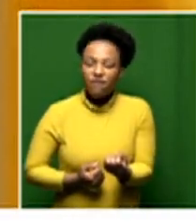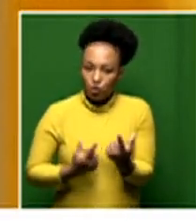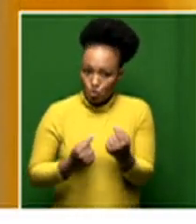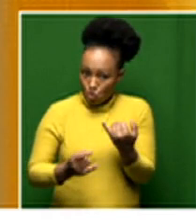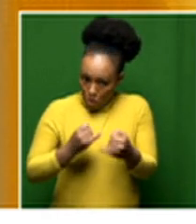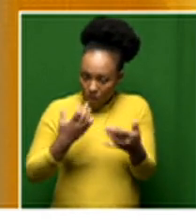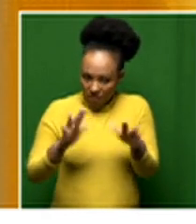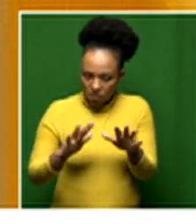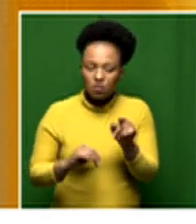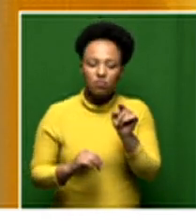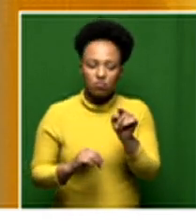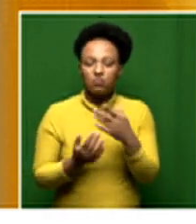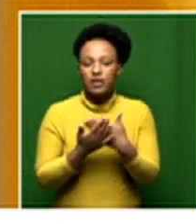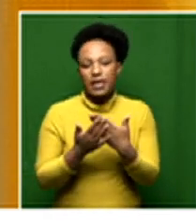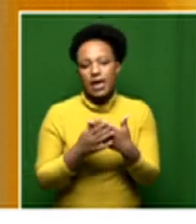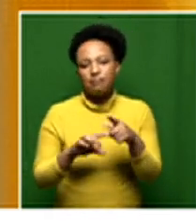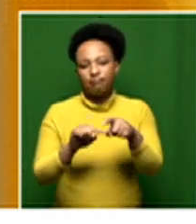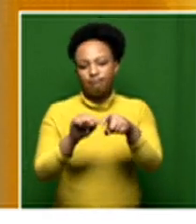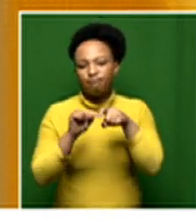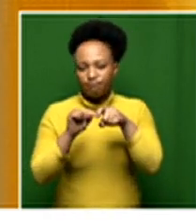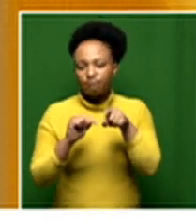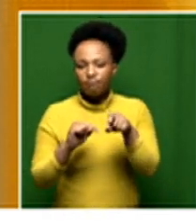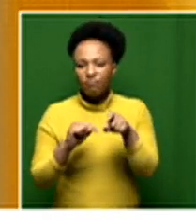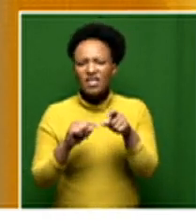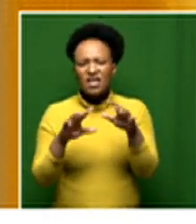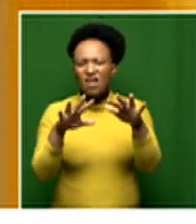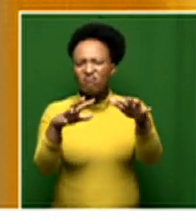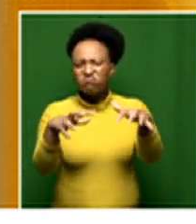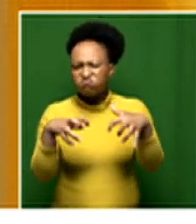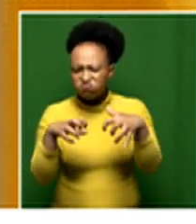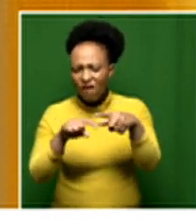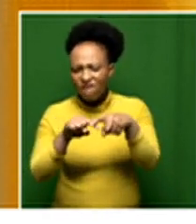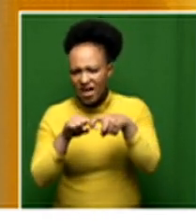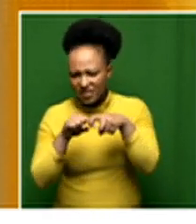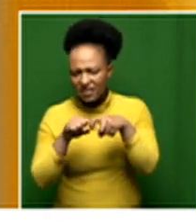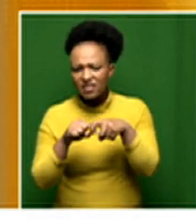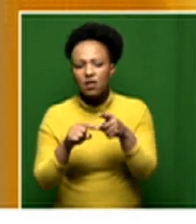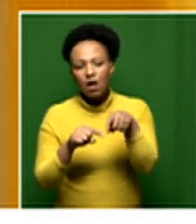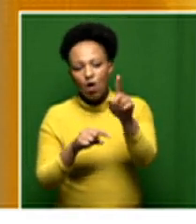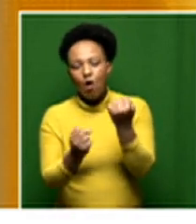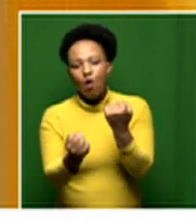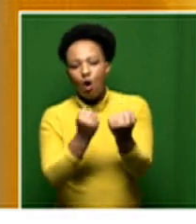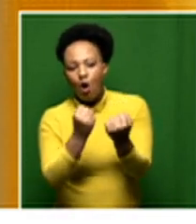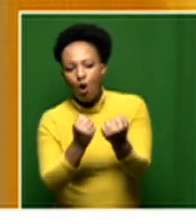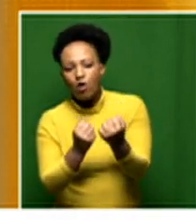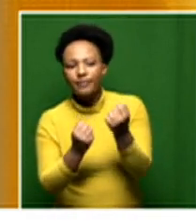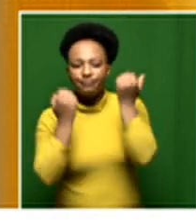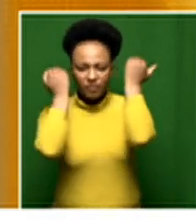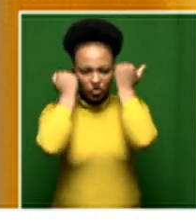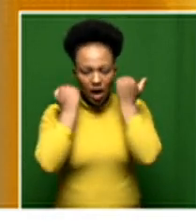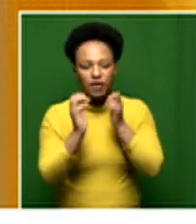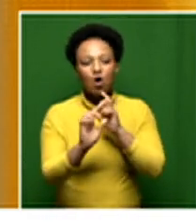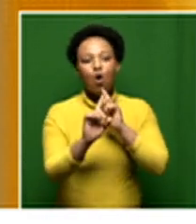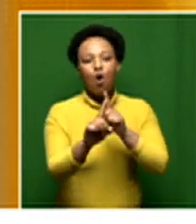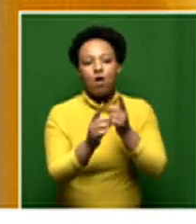thing. And it can then freeze the assets. It can go to court and a judge issues an order that